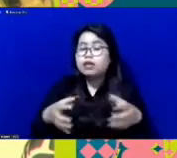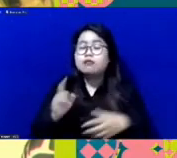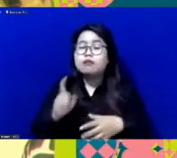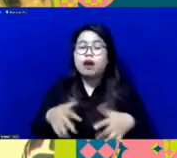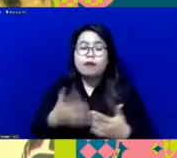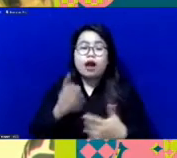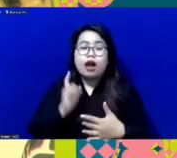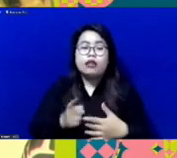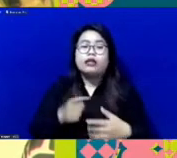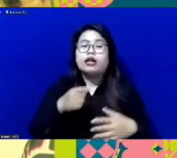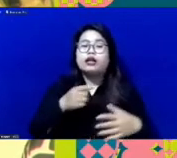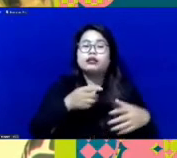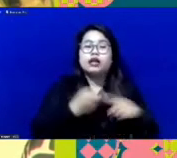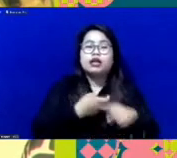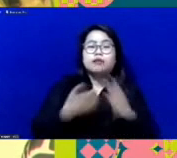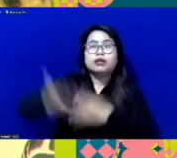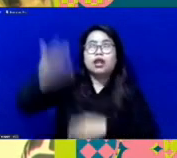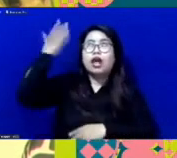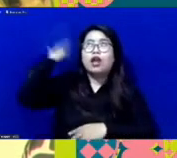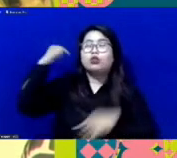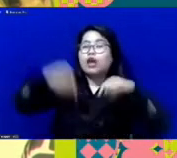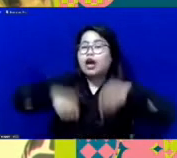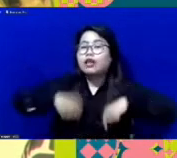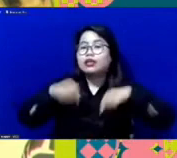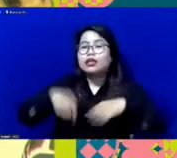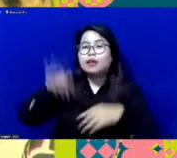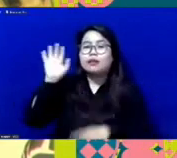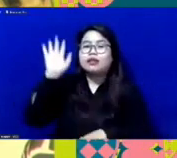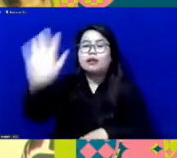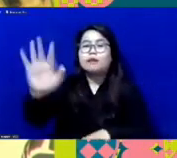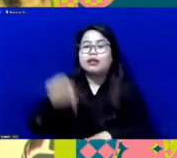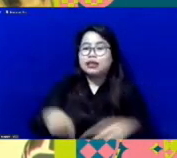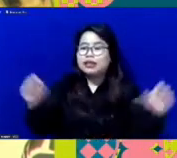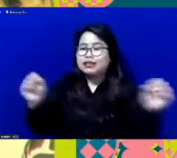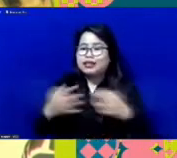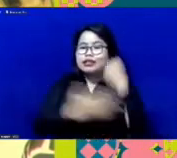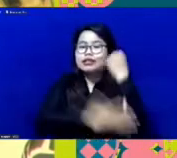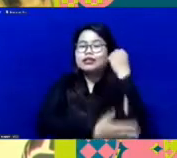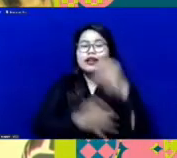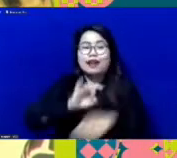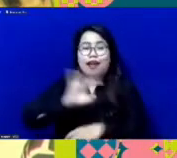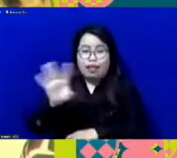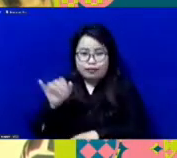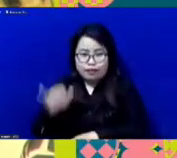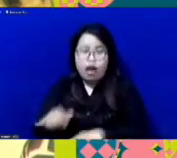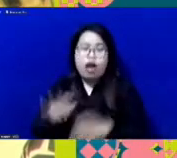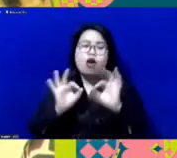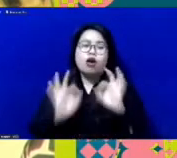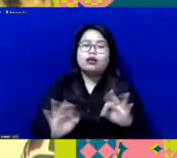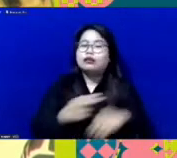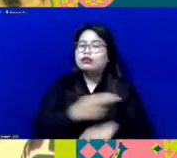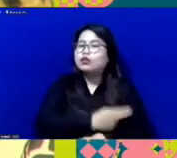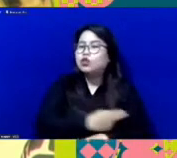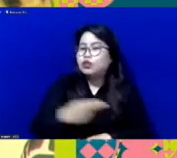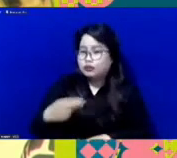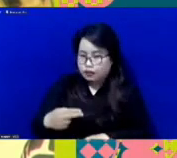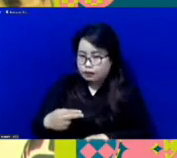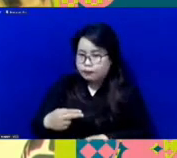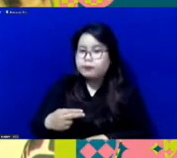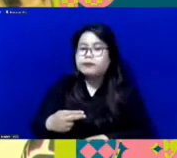the future. I think that happened also in other countries as well. And Indonesia is still